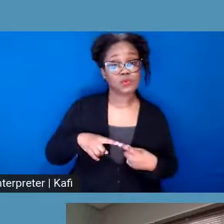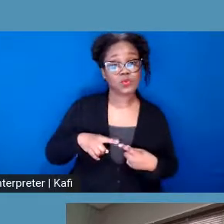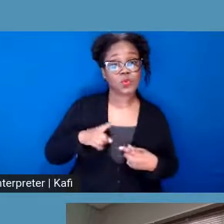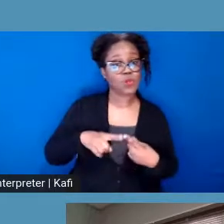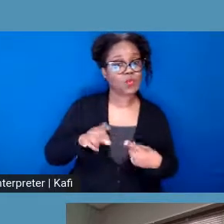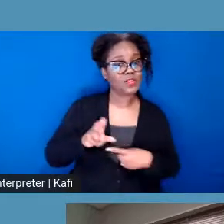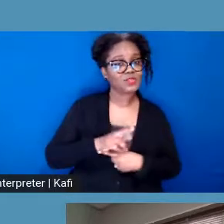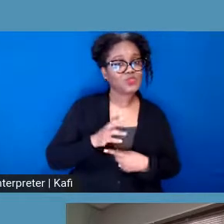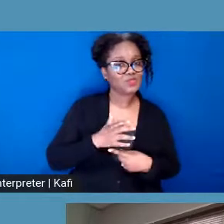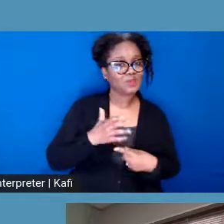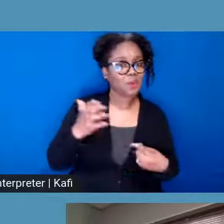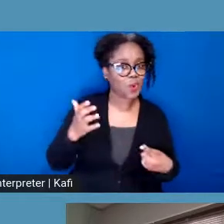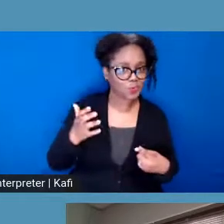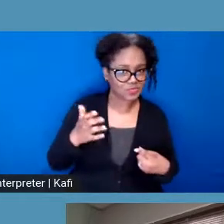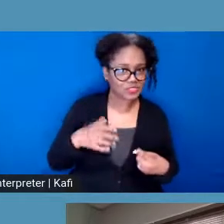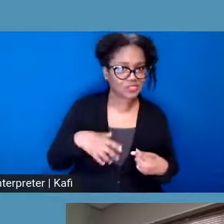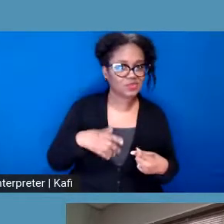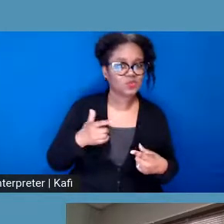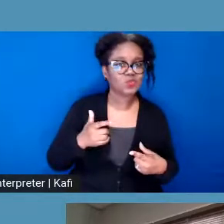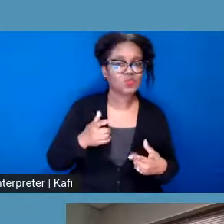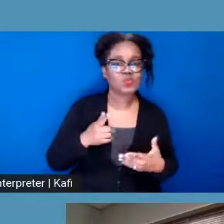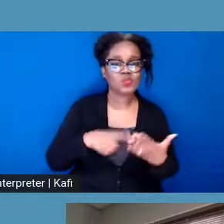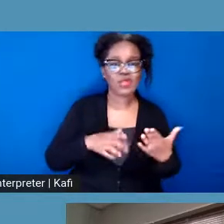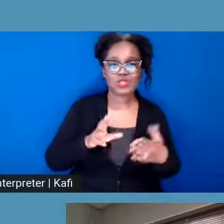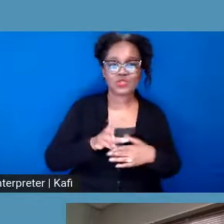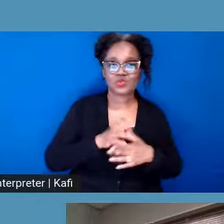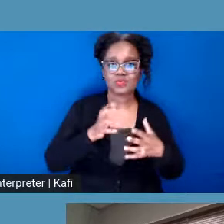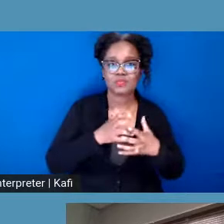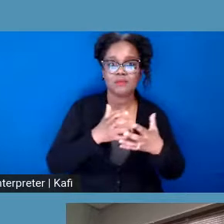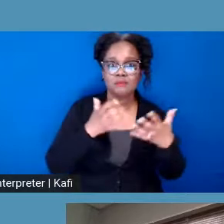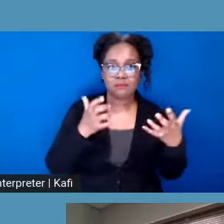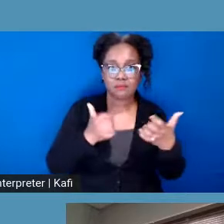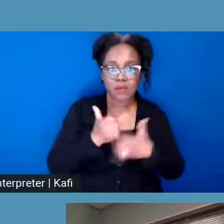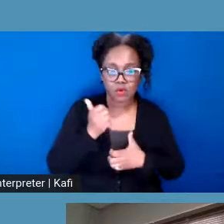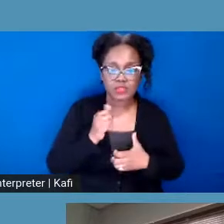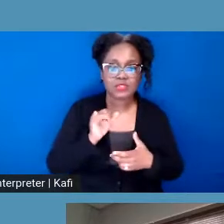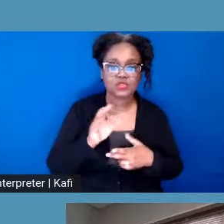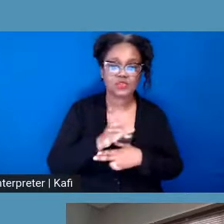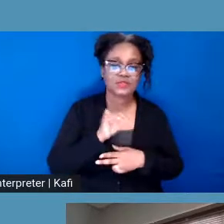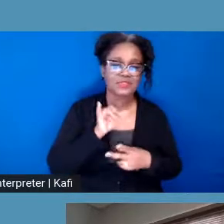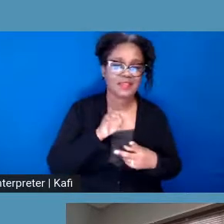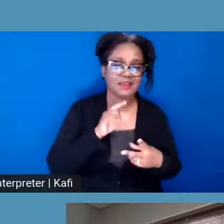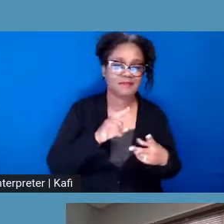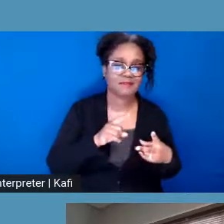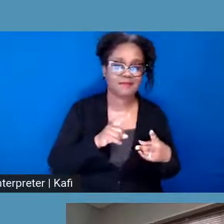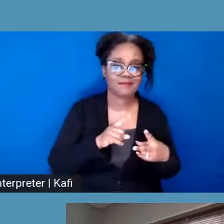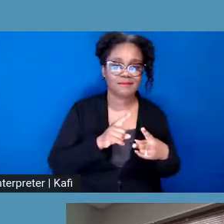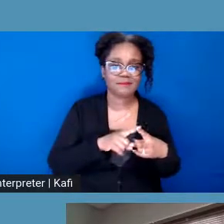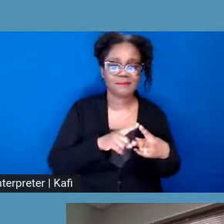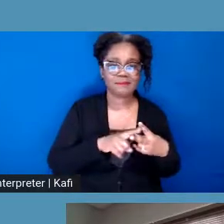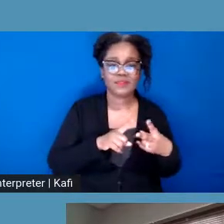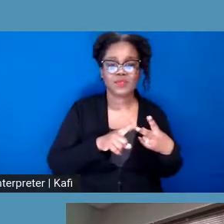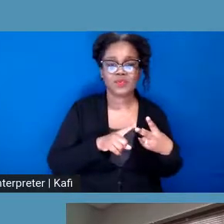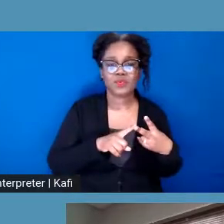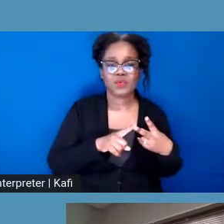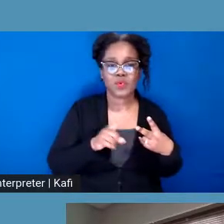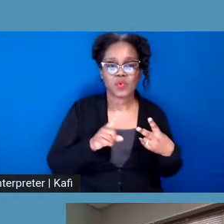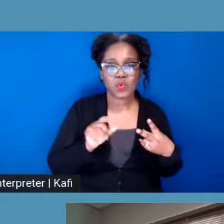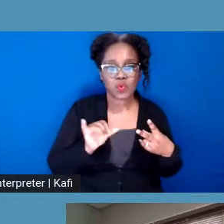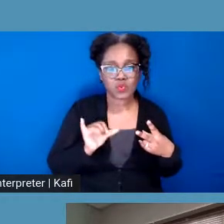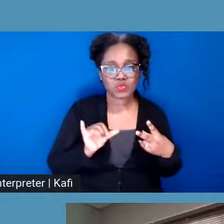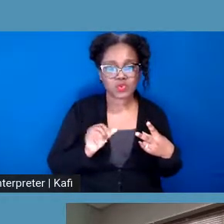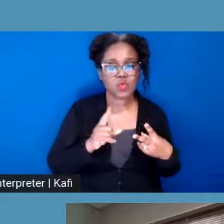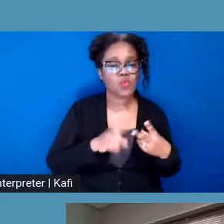digital version of it so it doesn't get accessed and damaged maybe as much, or things you have no information about, because then at least you'll